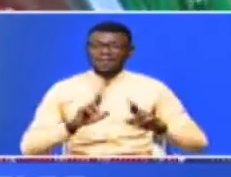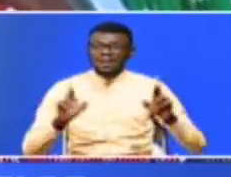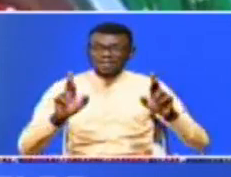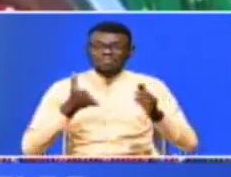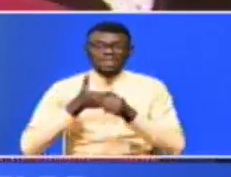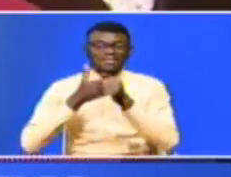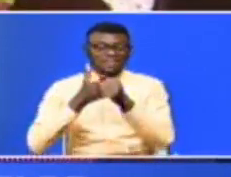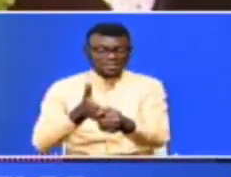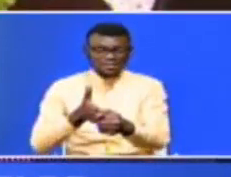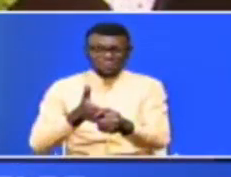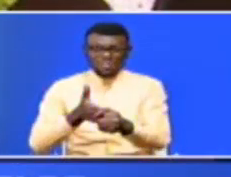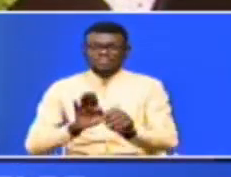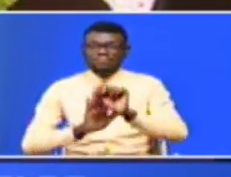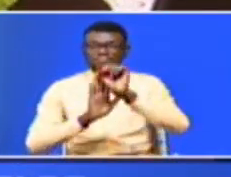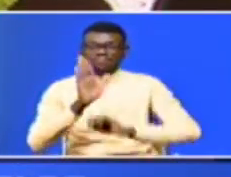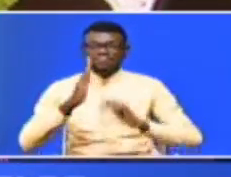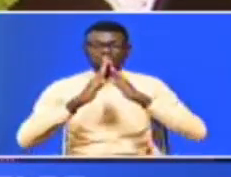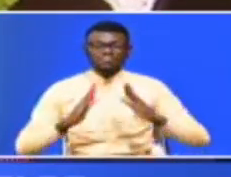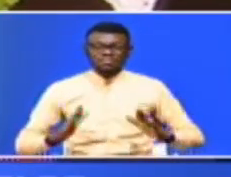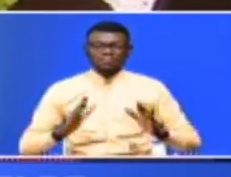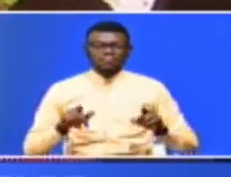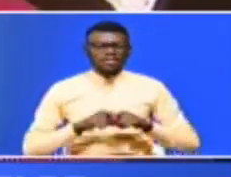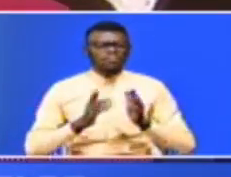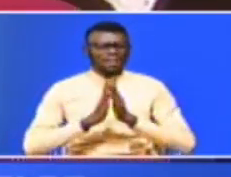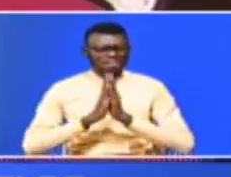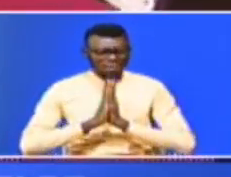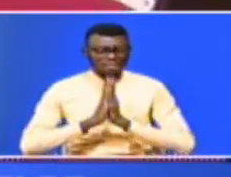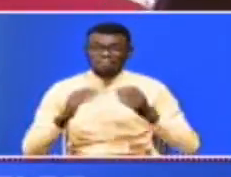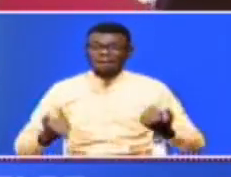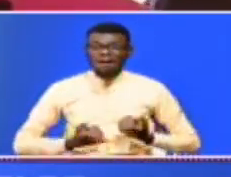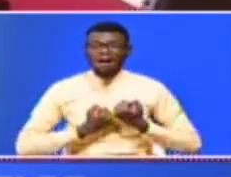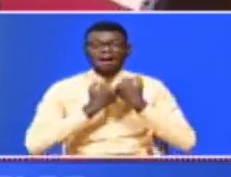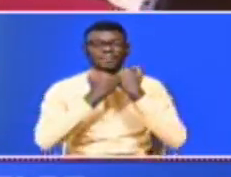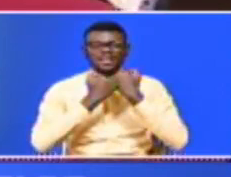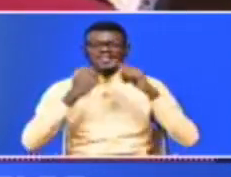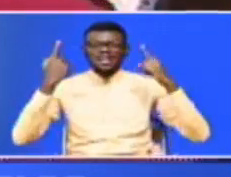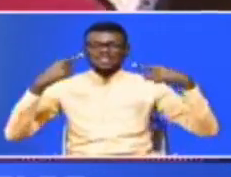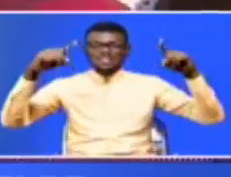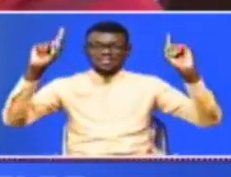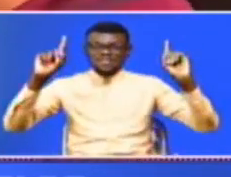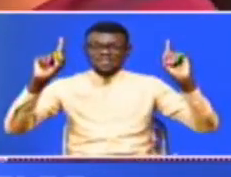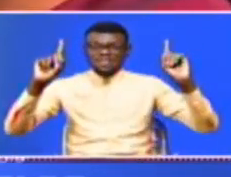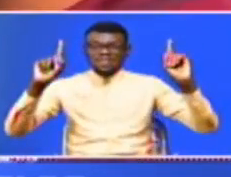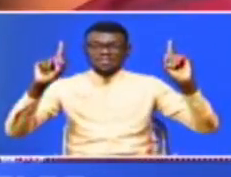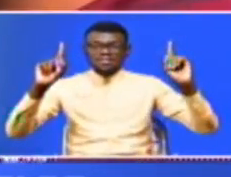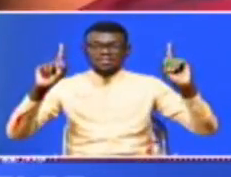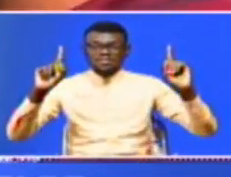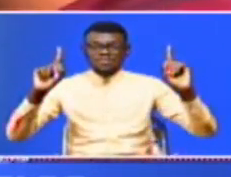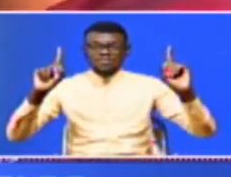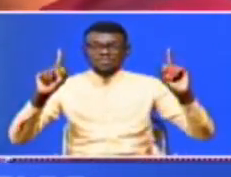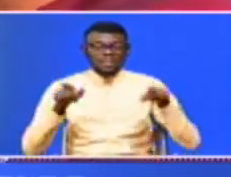from the head of state. We also pray that it shall happen, that his prayer shall come to be. And perhaps you are talking about